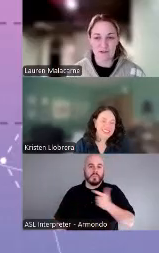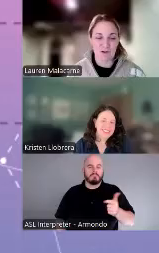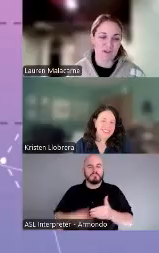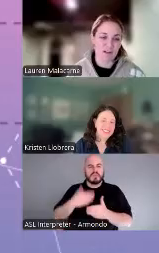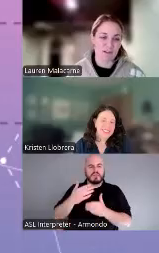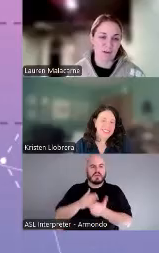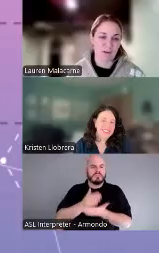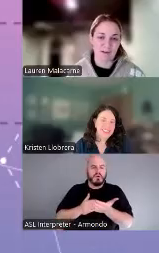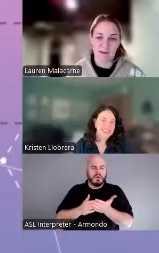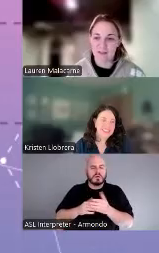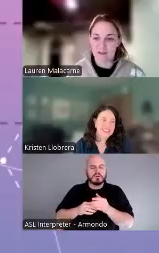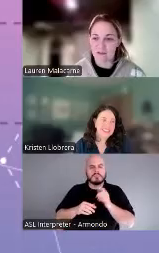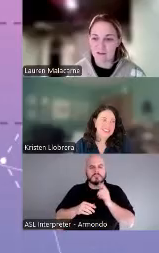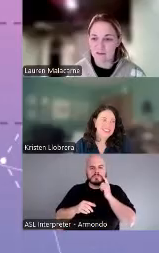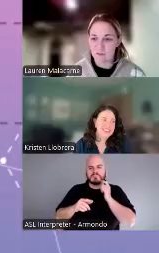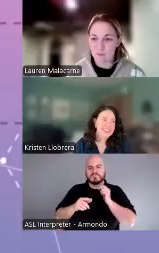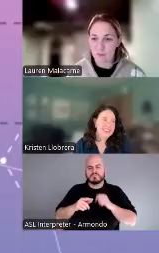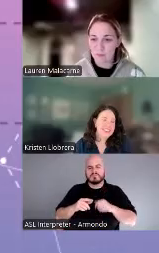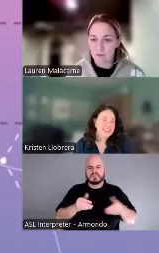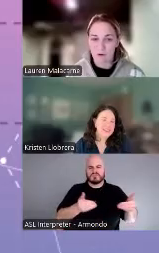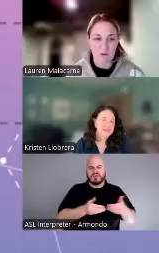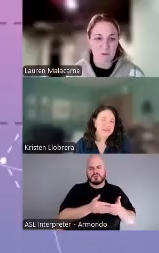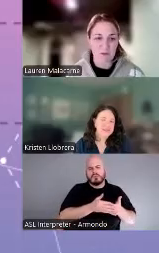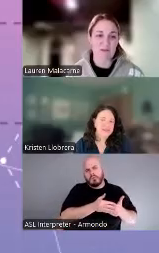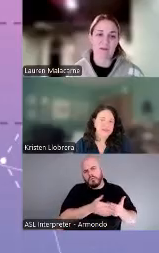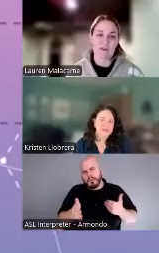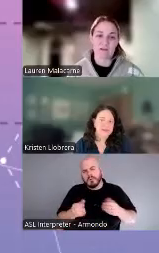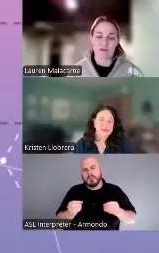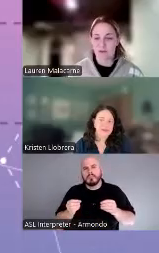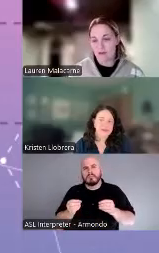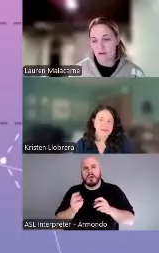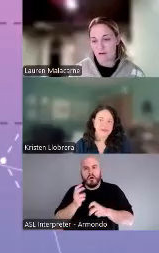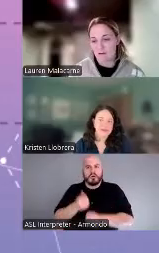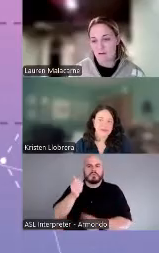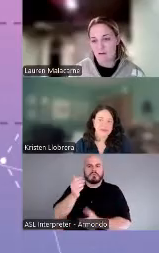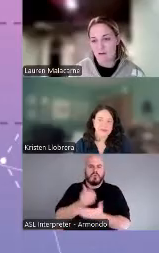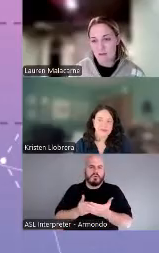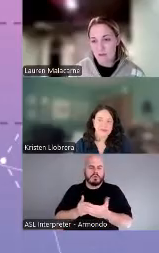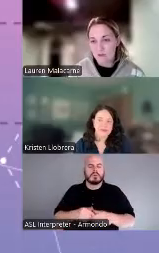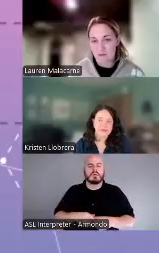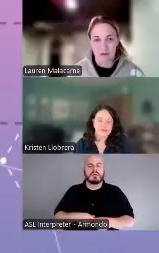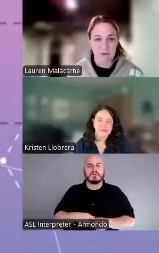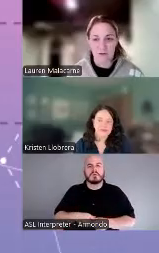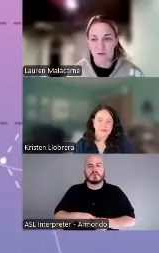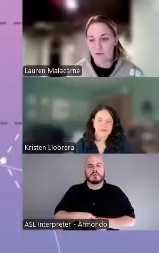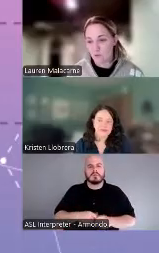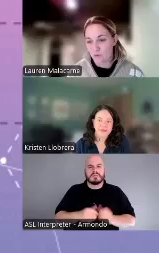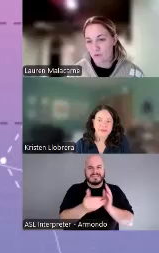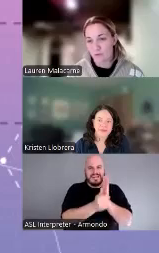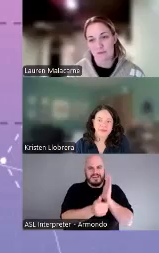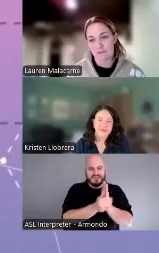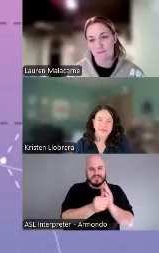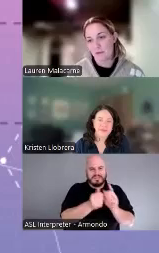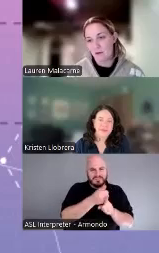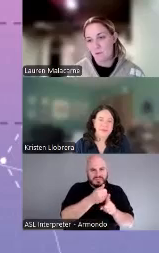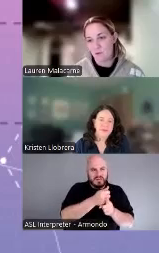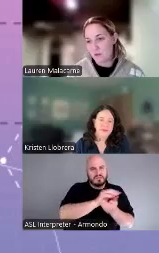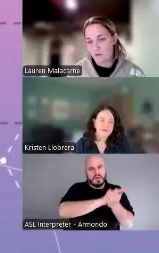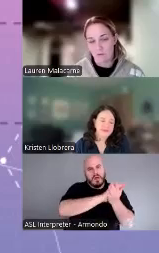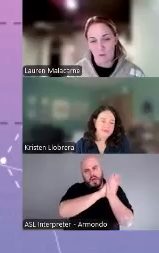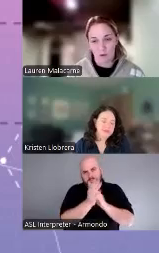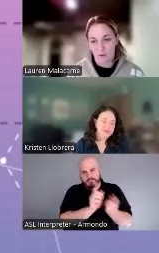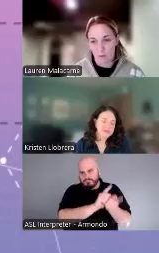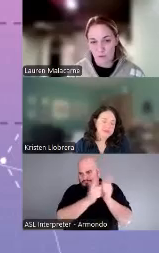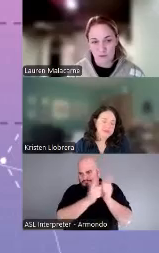past the introduction and then really like into the probably the hardest piece of this is translating the skills themselves into tutorials with